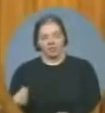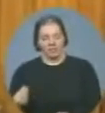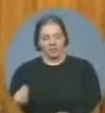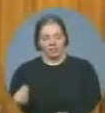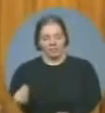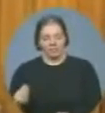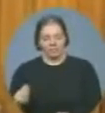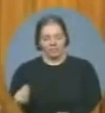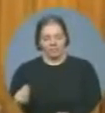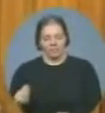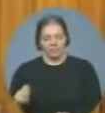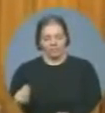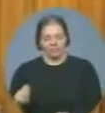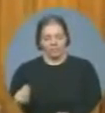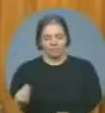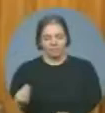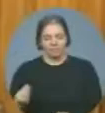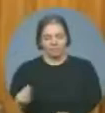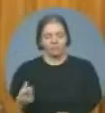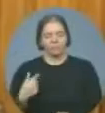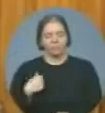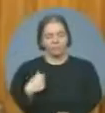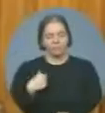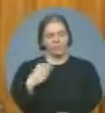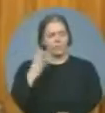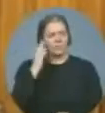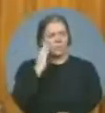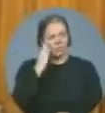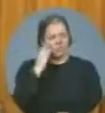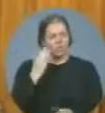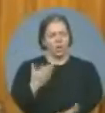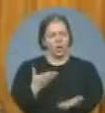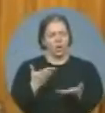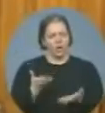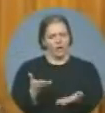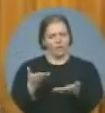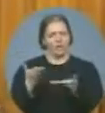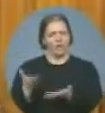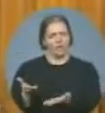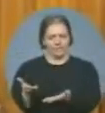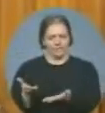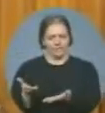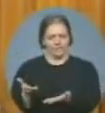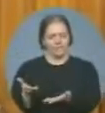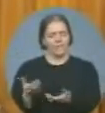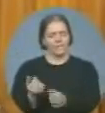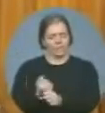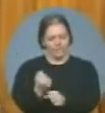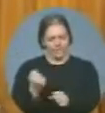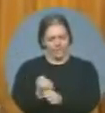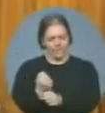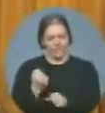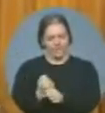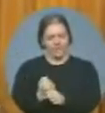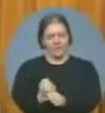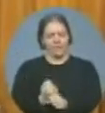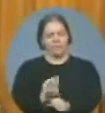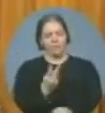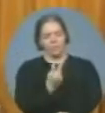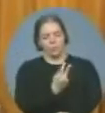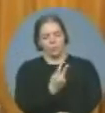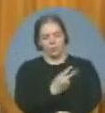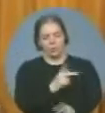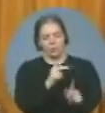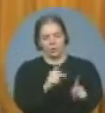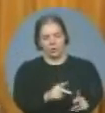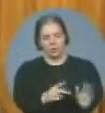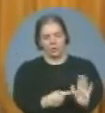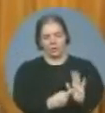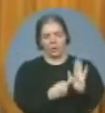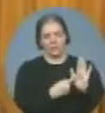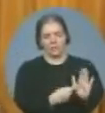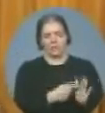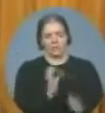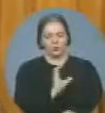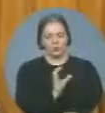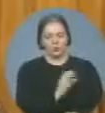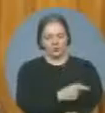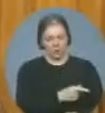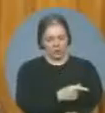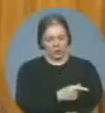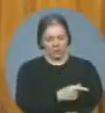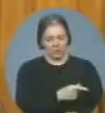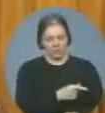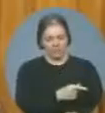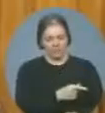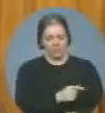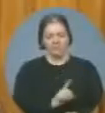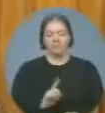Cadman by people, as he put it, legitimately representing the Conservative Party. Mr. Speaker, would the Prime Minister not agree from his